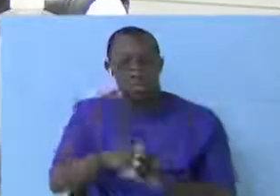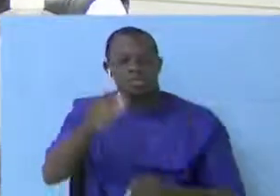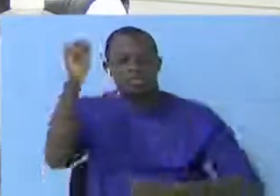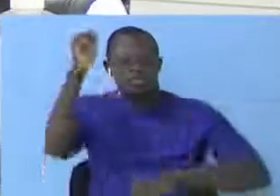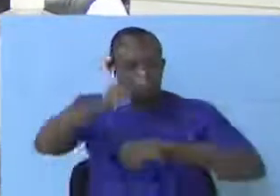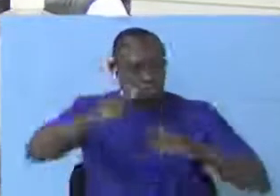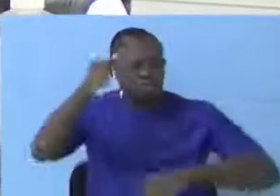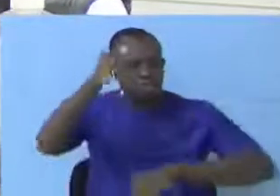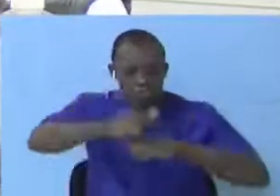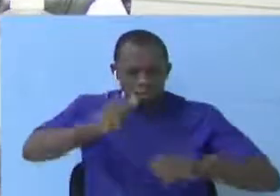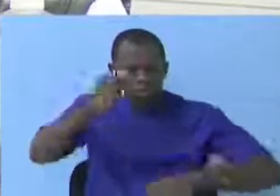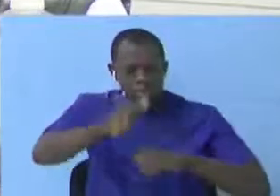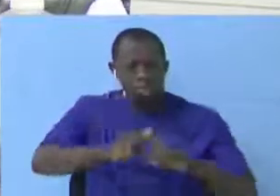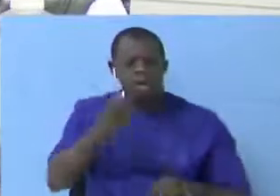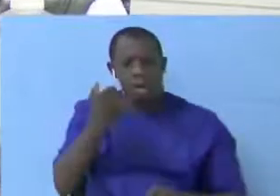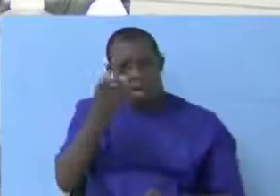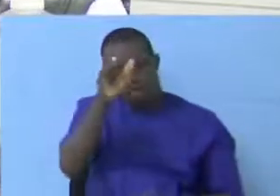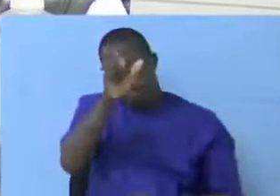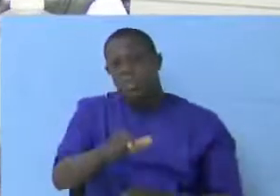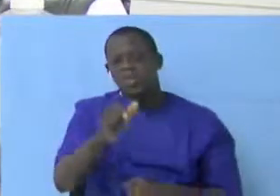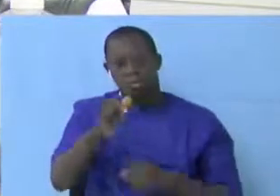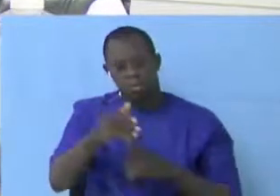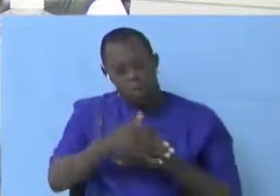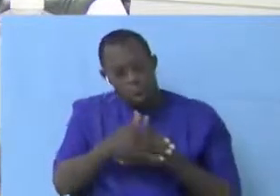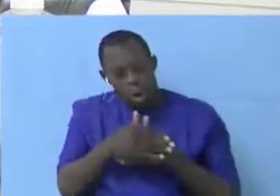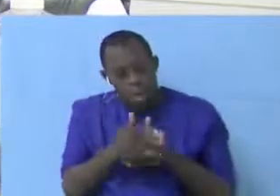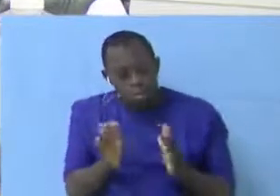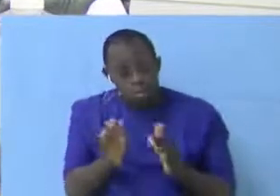to submission. Right?